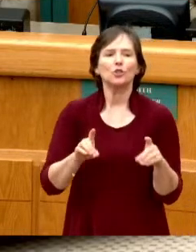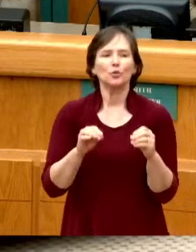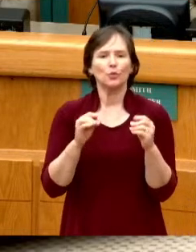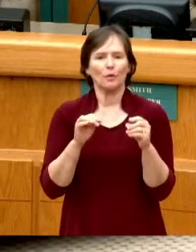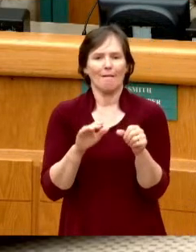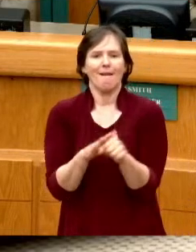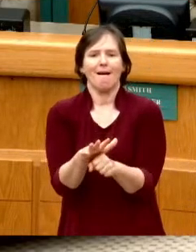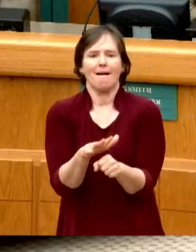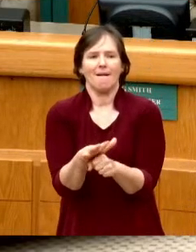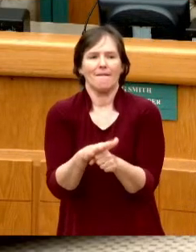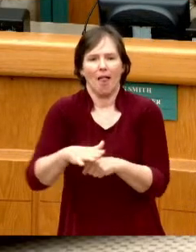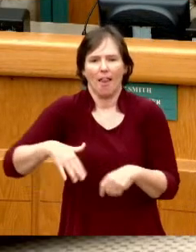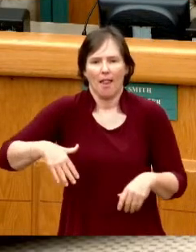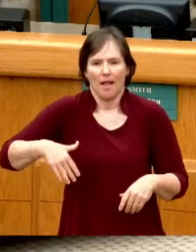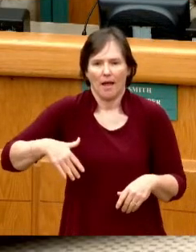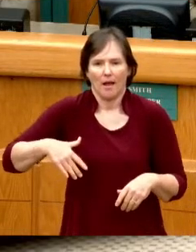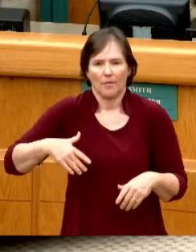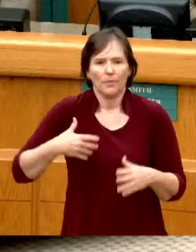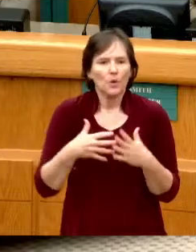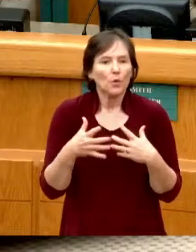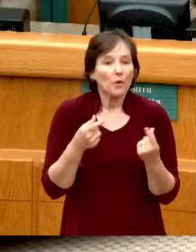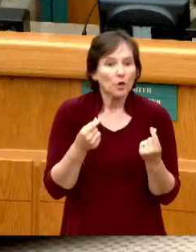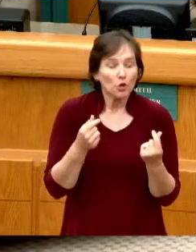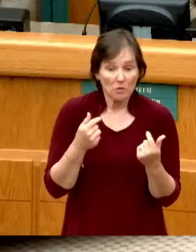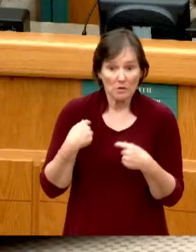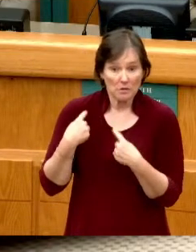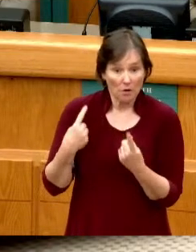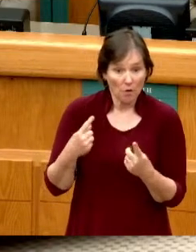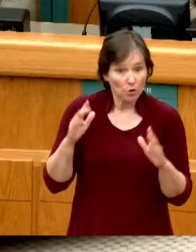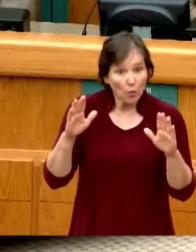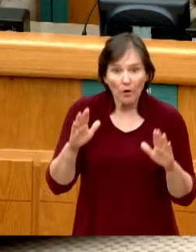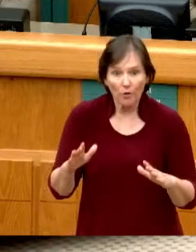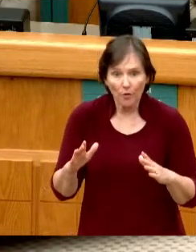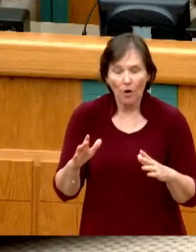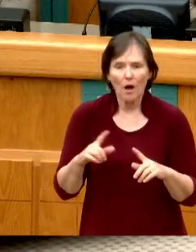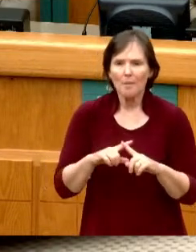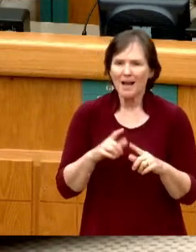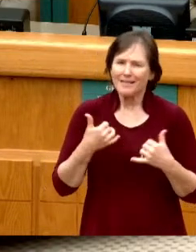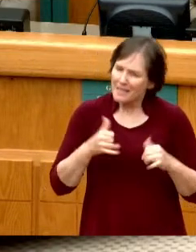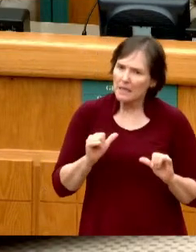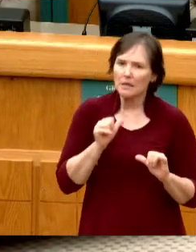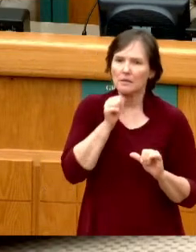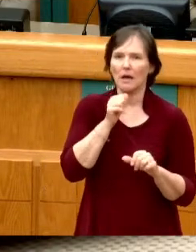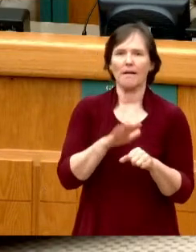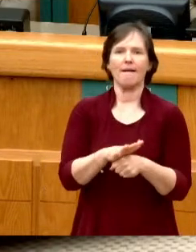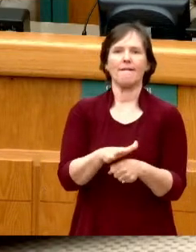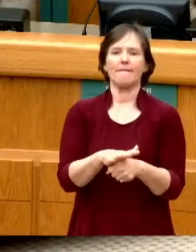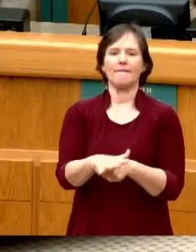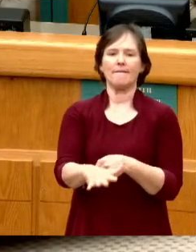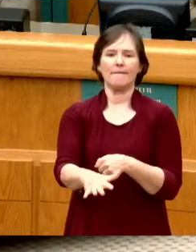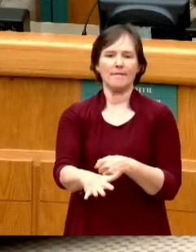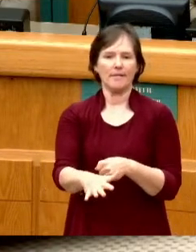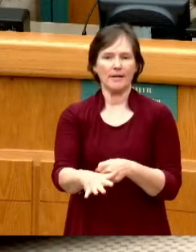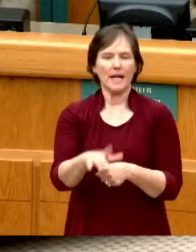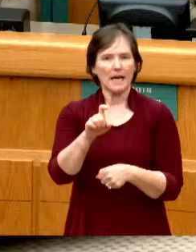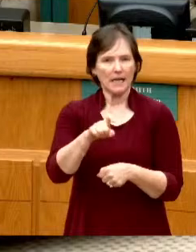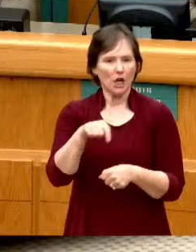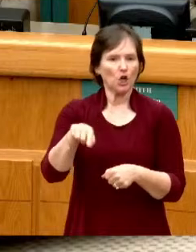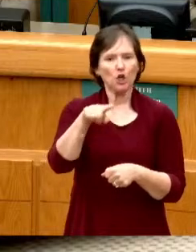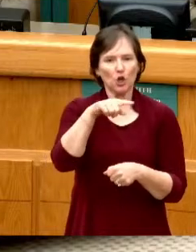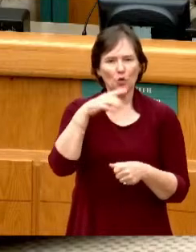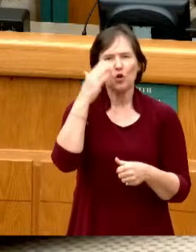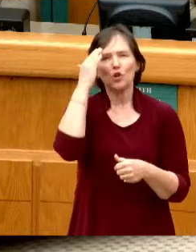Everything we've done that's so amazing, it's still not enough. And I need you to know, and I need you to hear, and I need